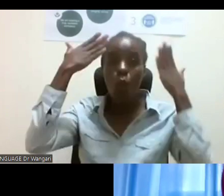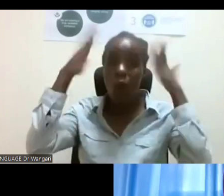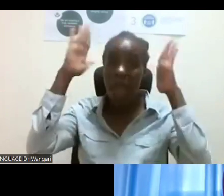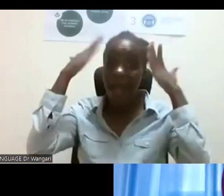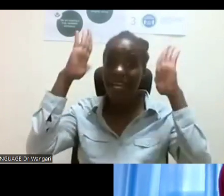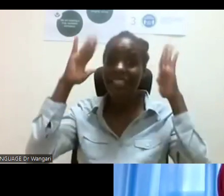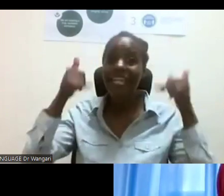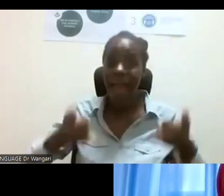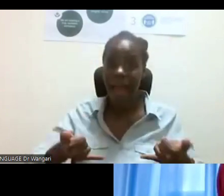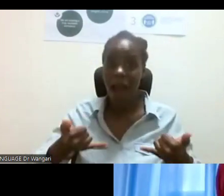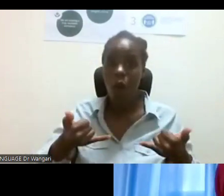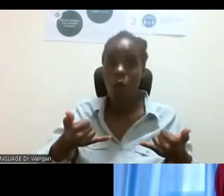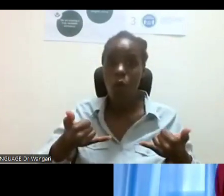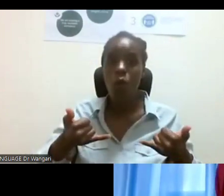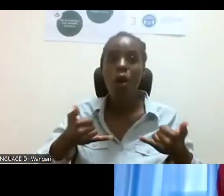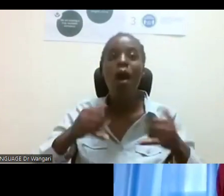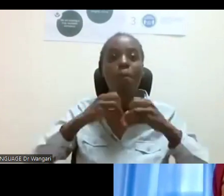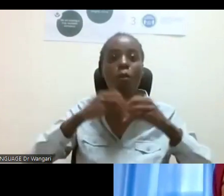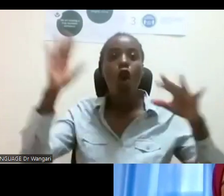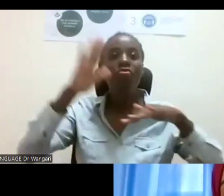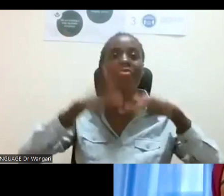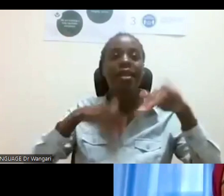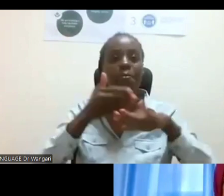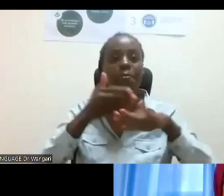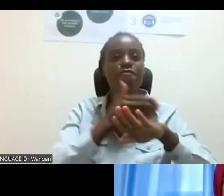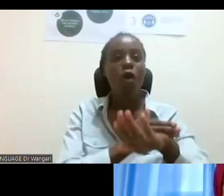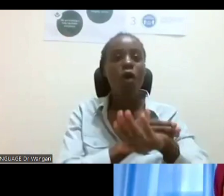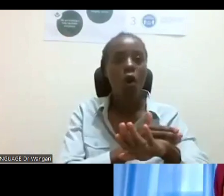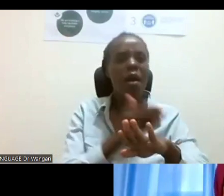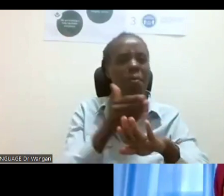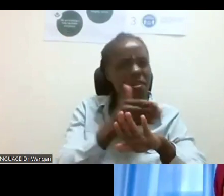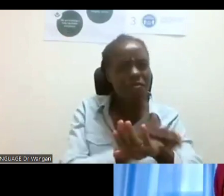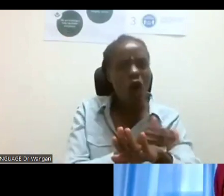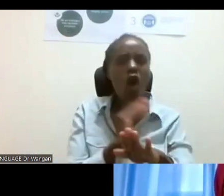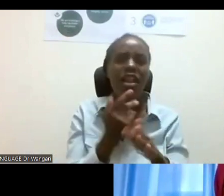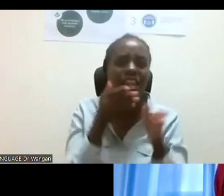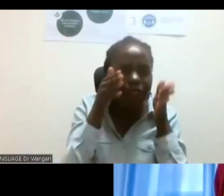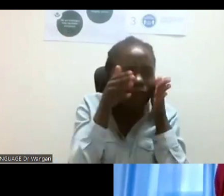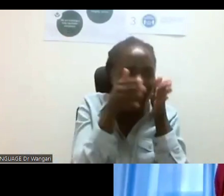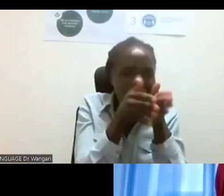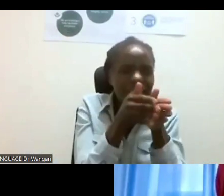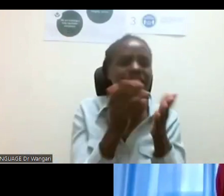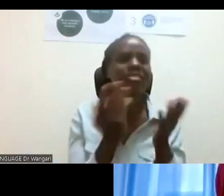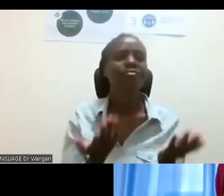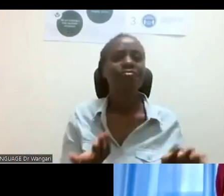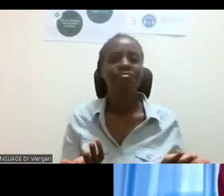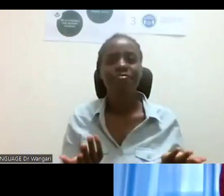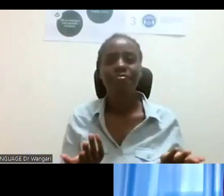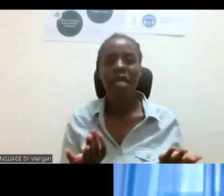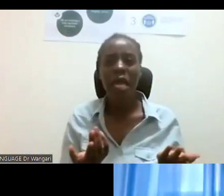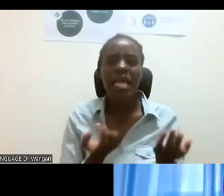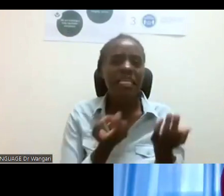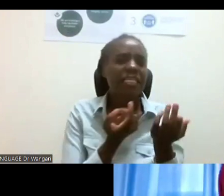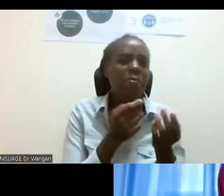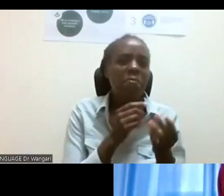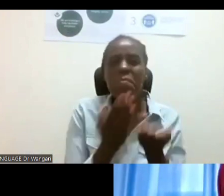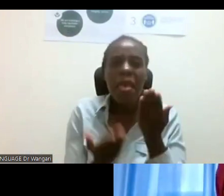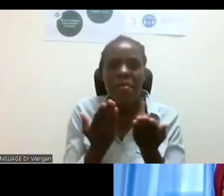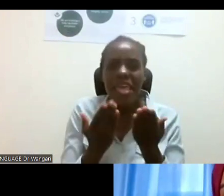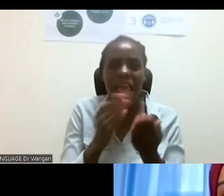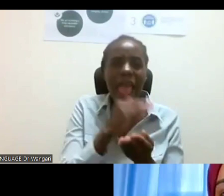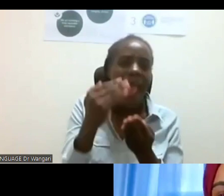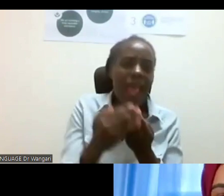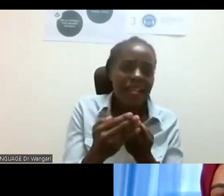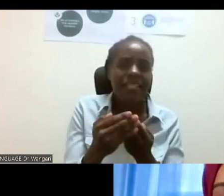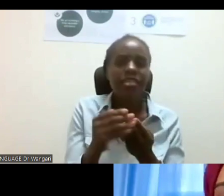an issue, because previously we only used to focus on ending some type of an